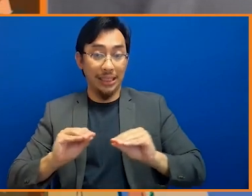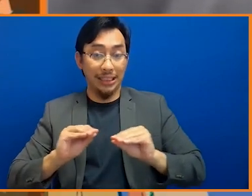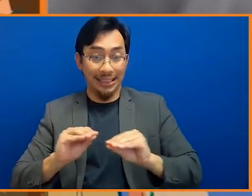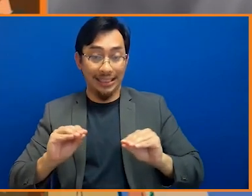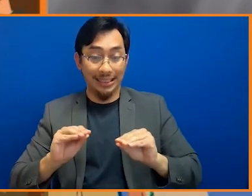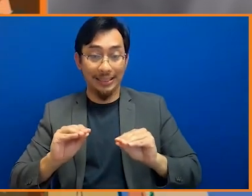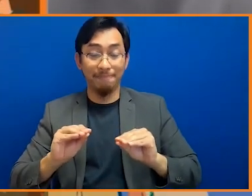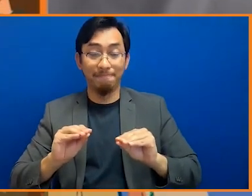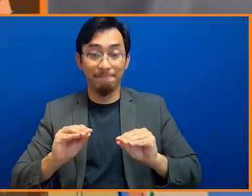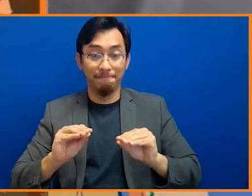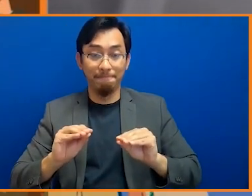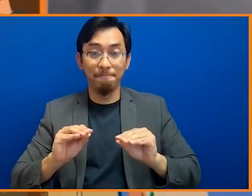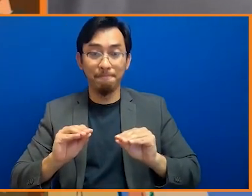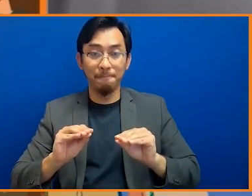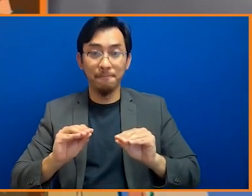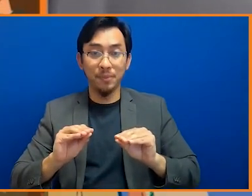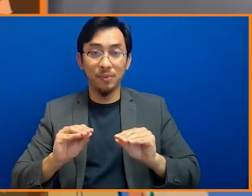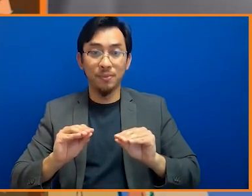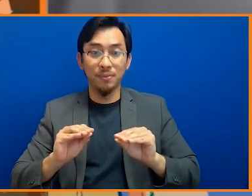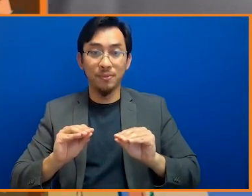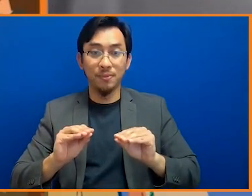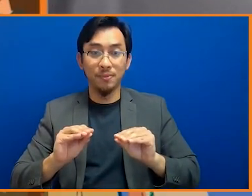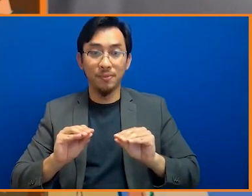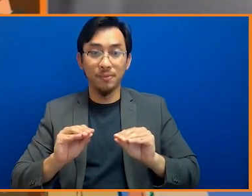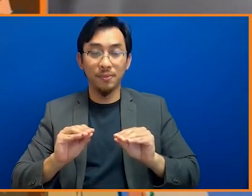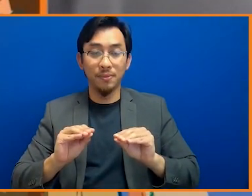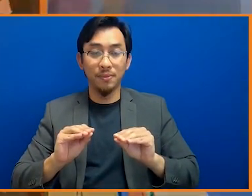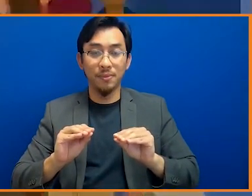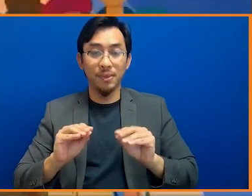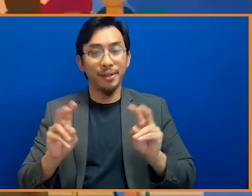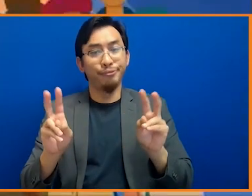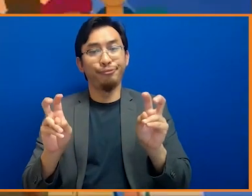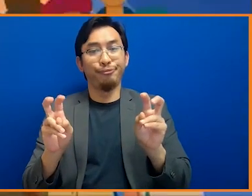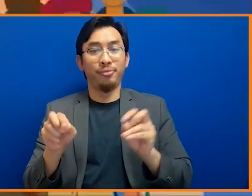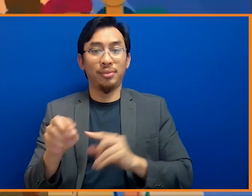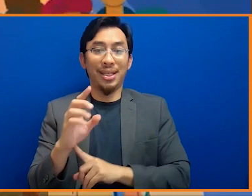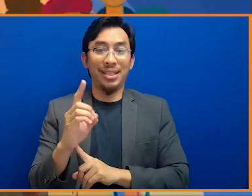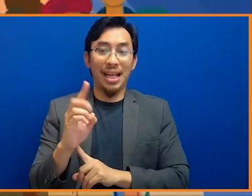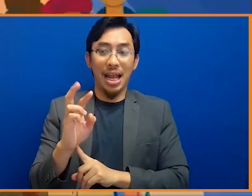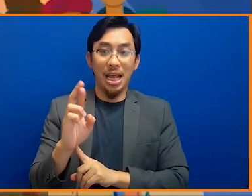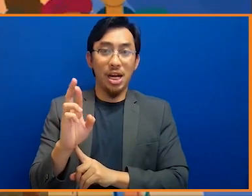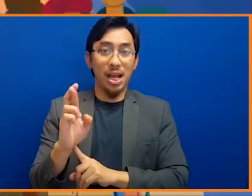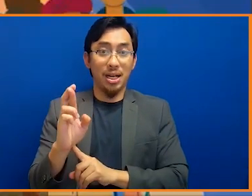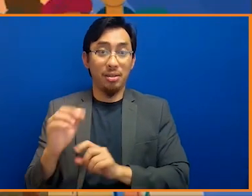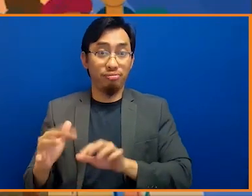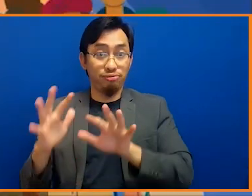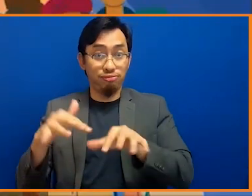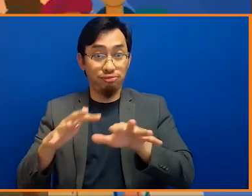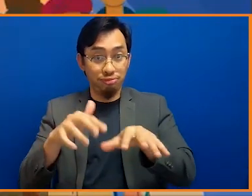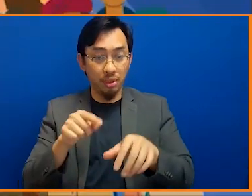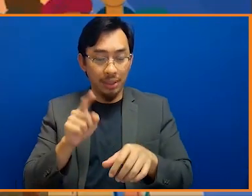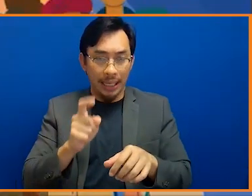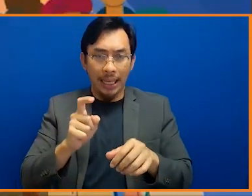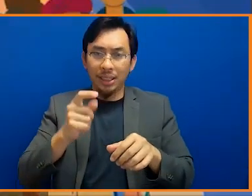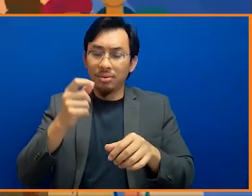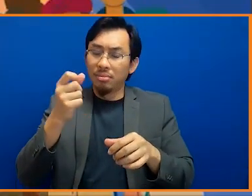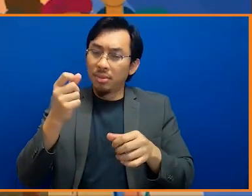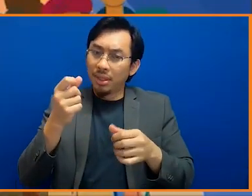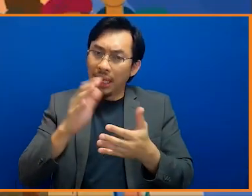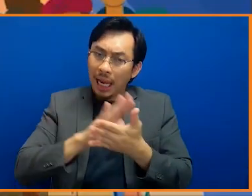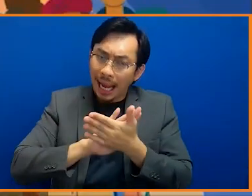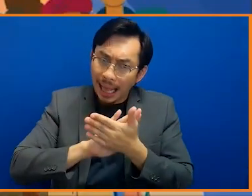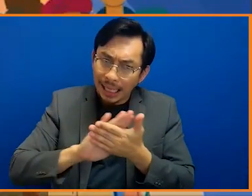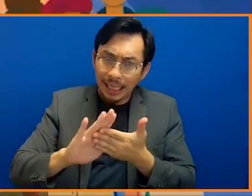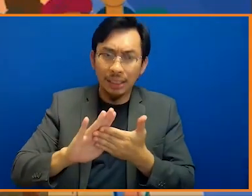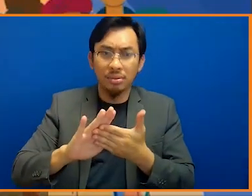also, the education system regarding the disaster reduction or tsunami should be comprehensive, inclusive,